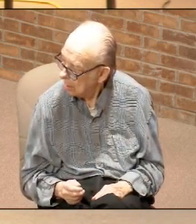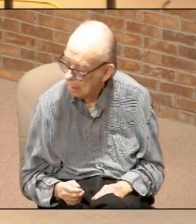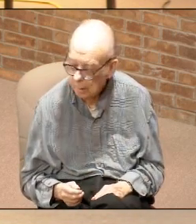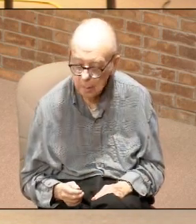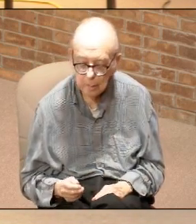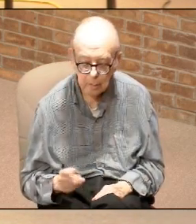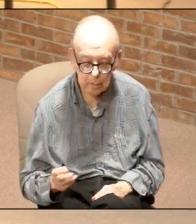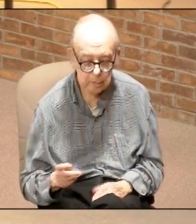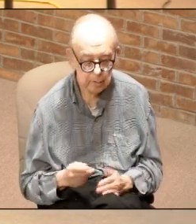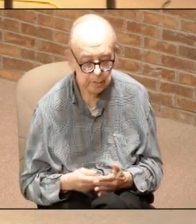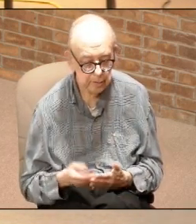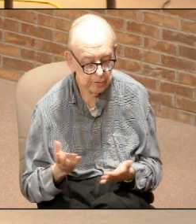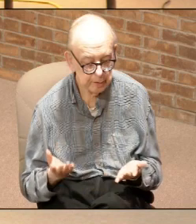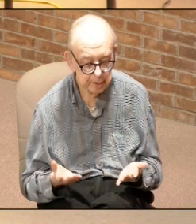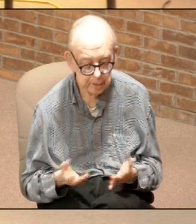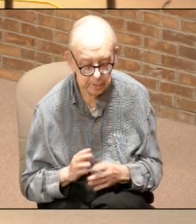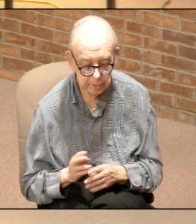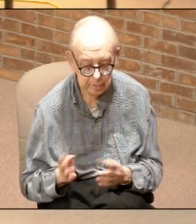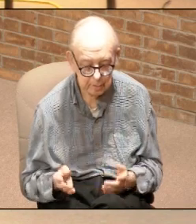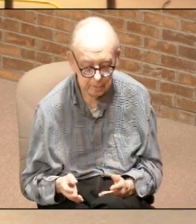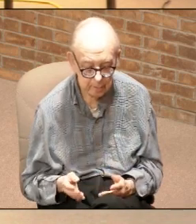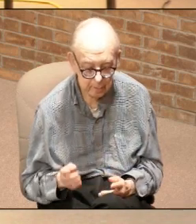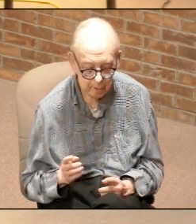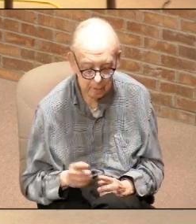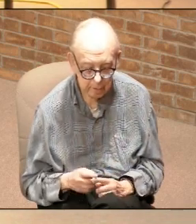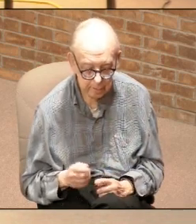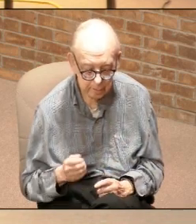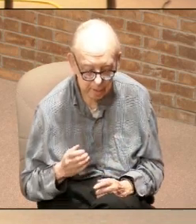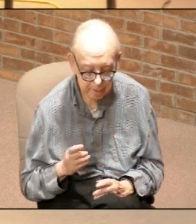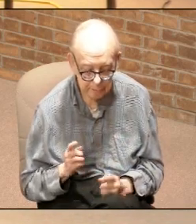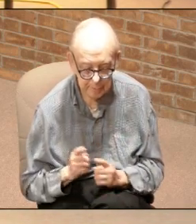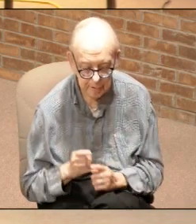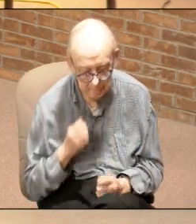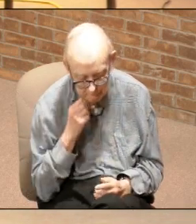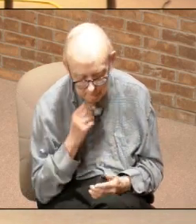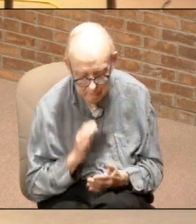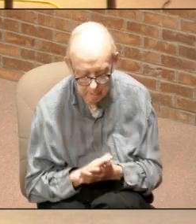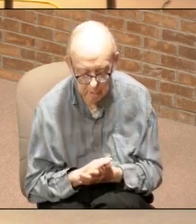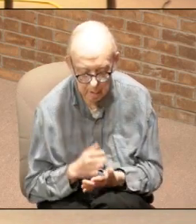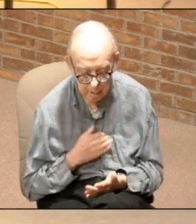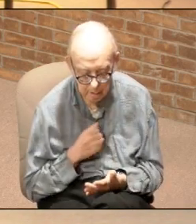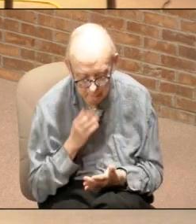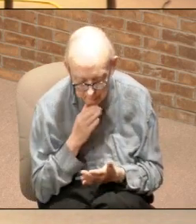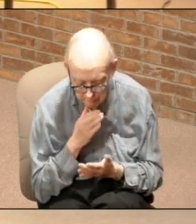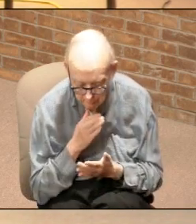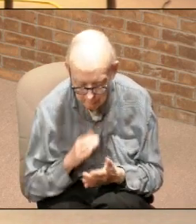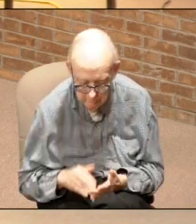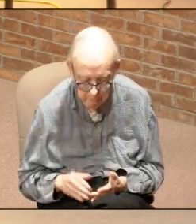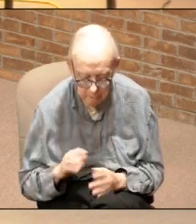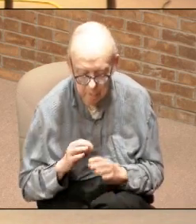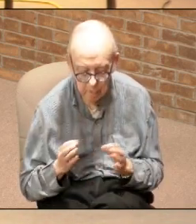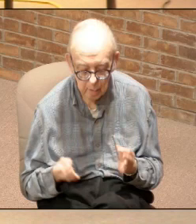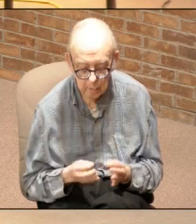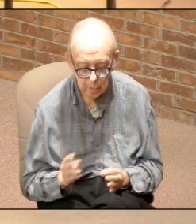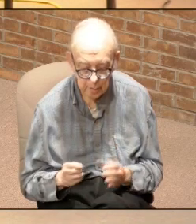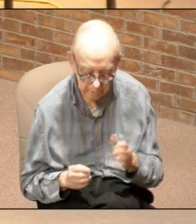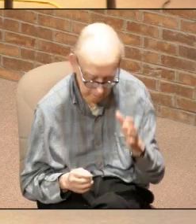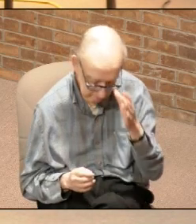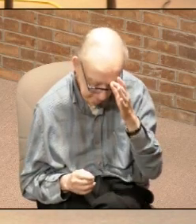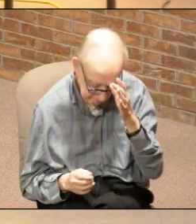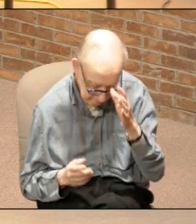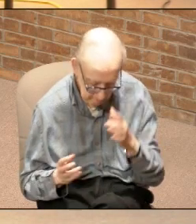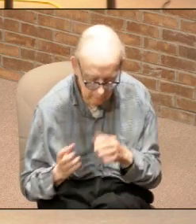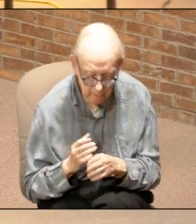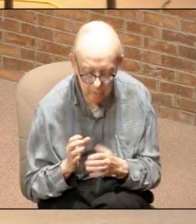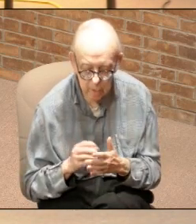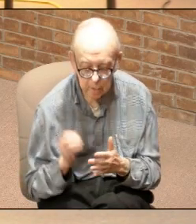just go spend it or do whatever until i met my wife and my wife grew up in a family where her dad learned to